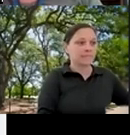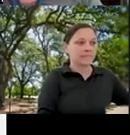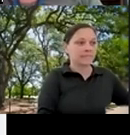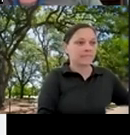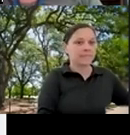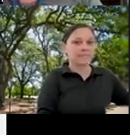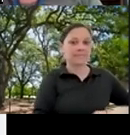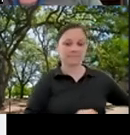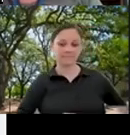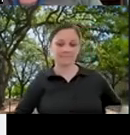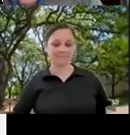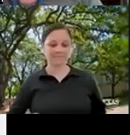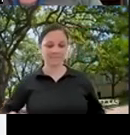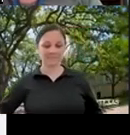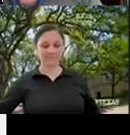Okay.